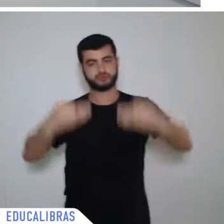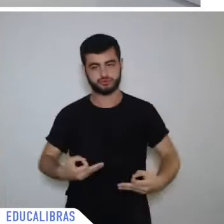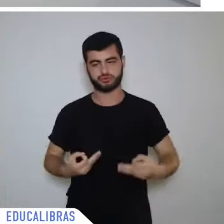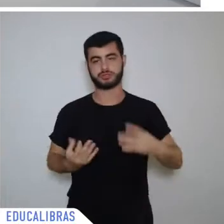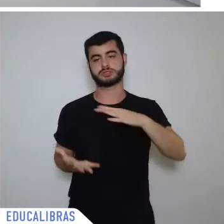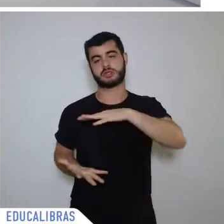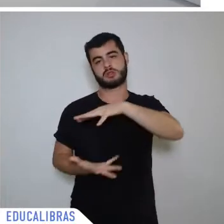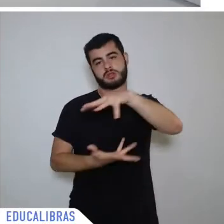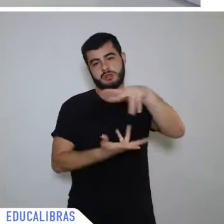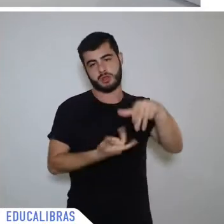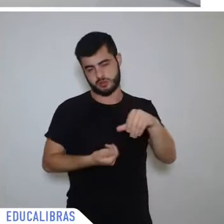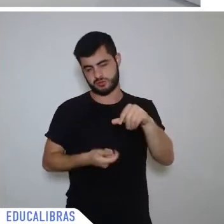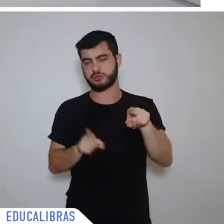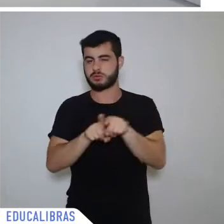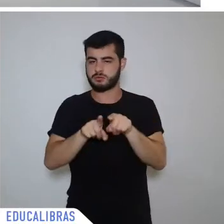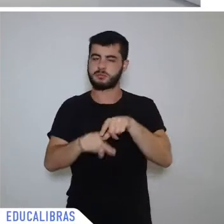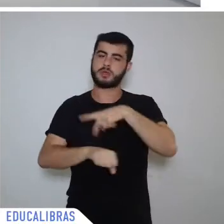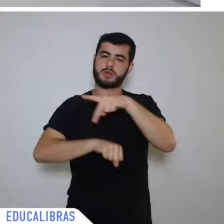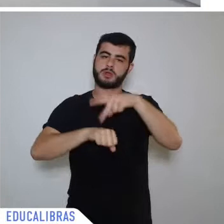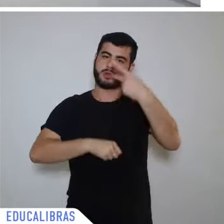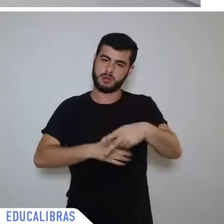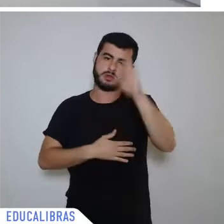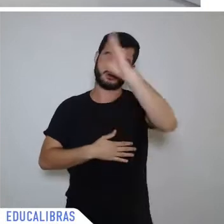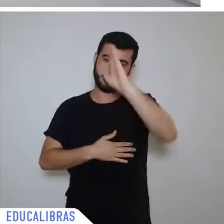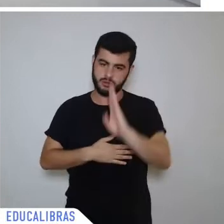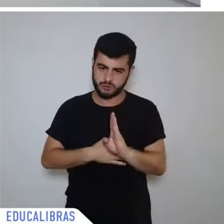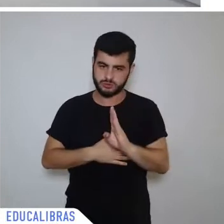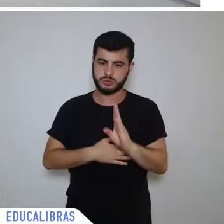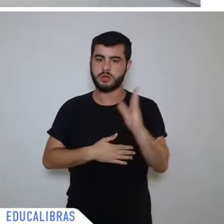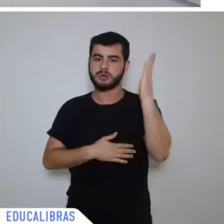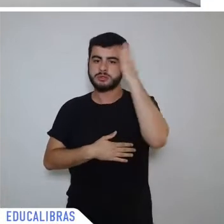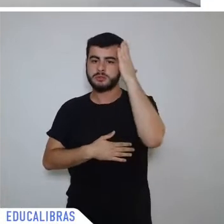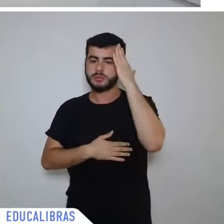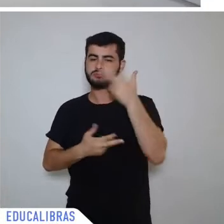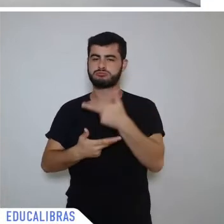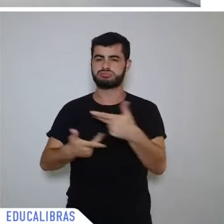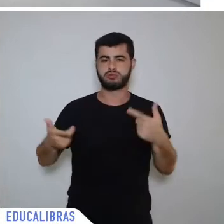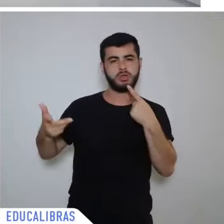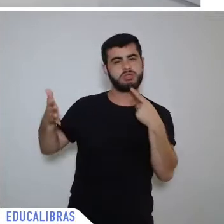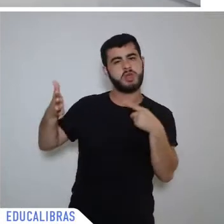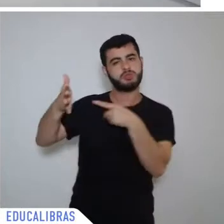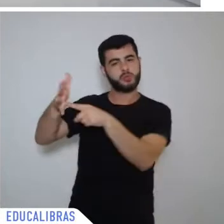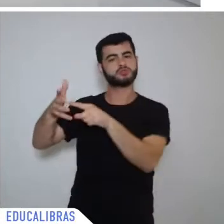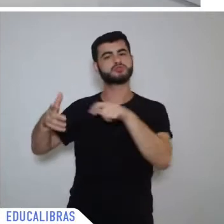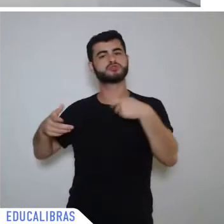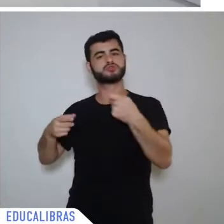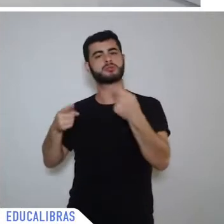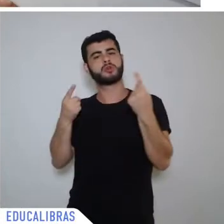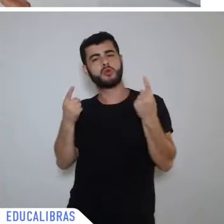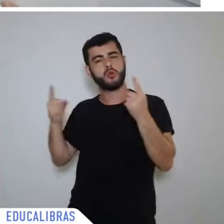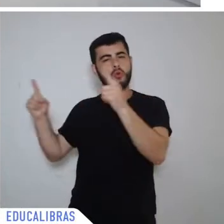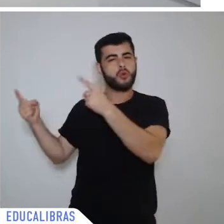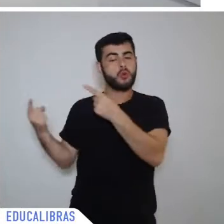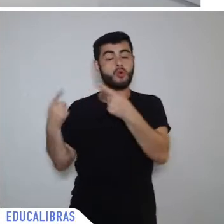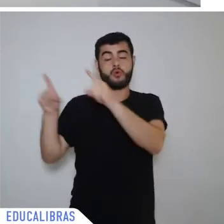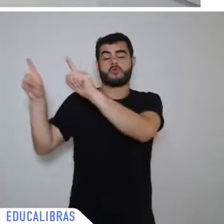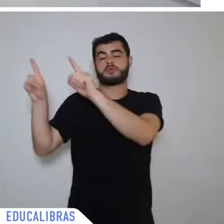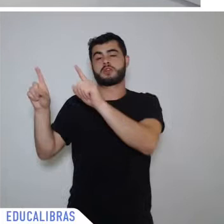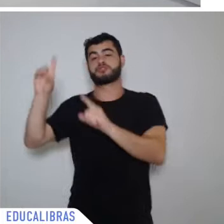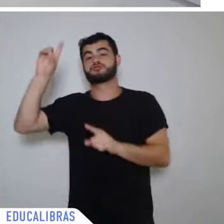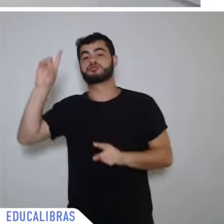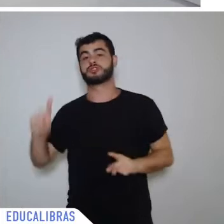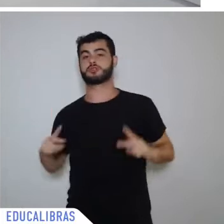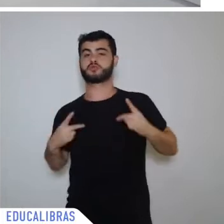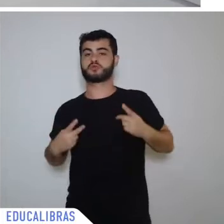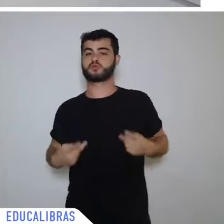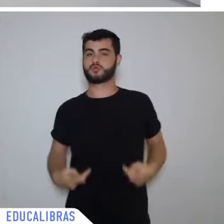count on the progressive forces in Brazil and abroad, denunciations of human